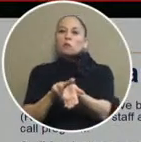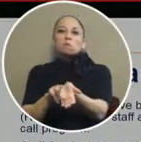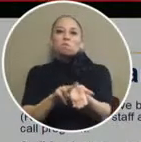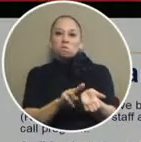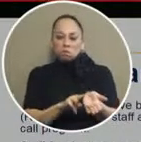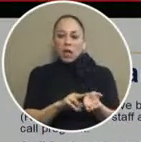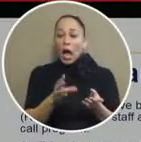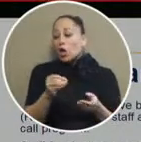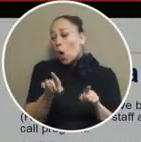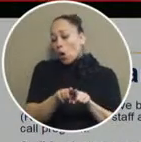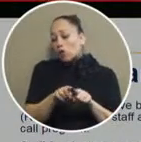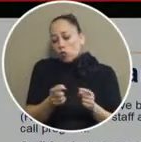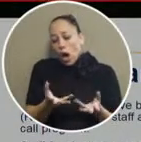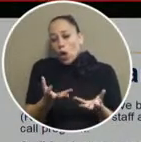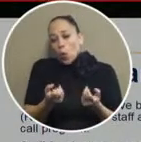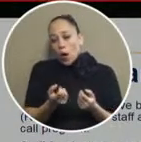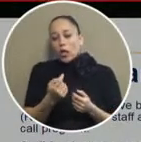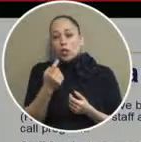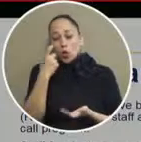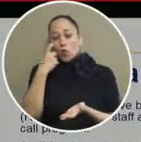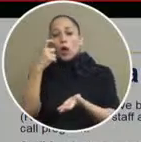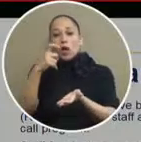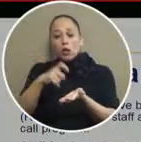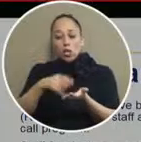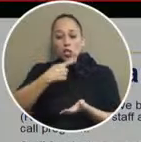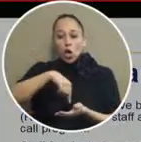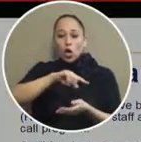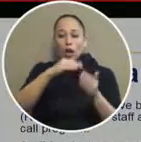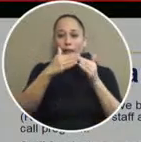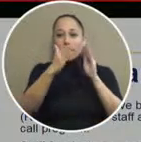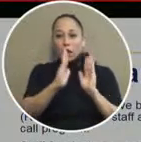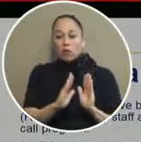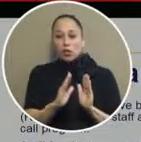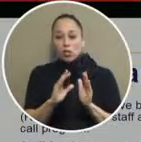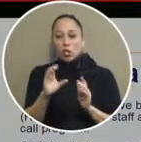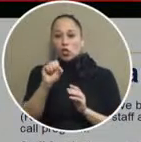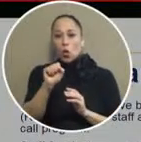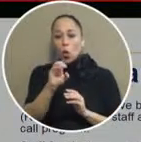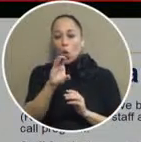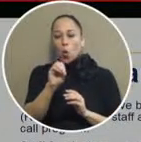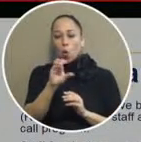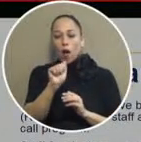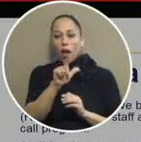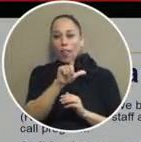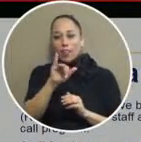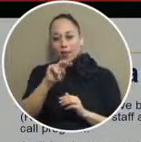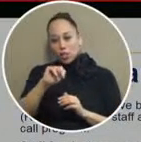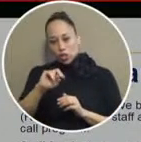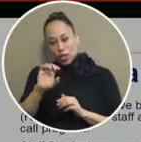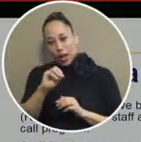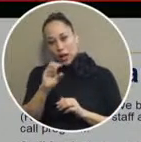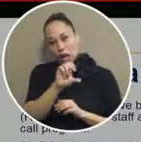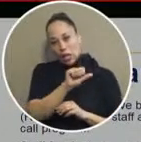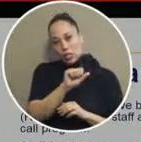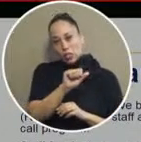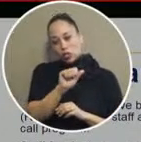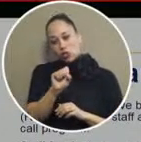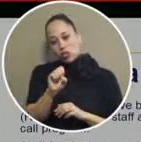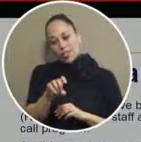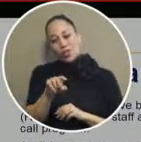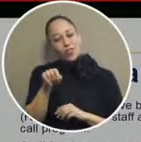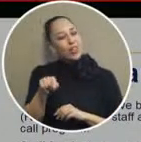need to take a moment to recognize our neighborhood coalition. The neighborhood associations have always been